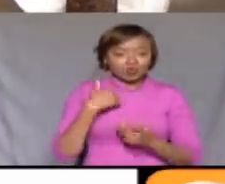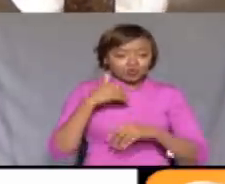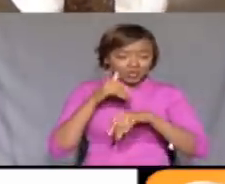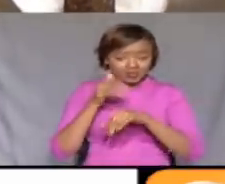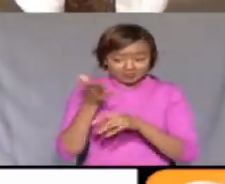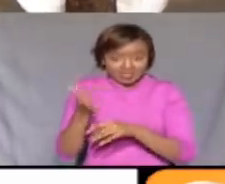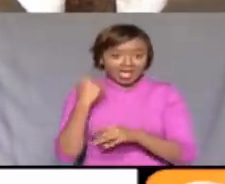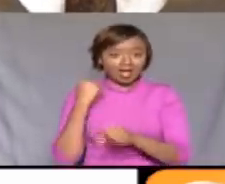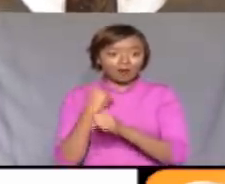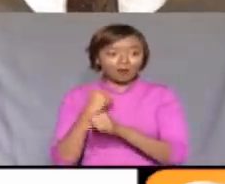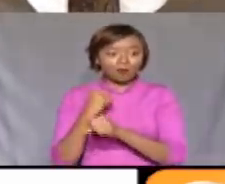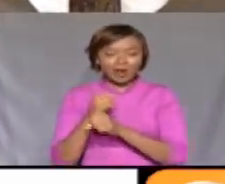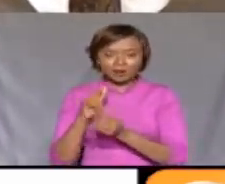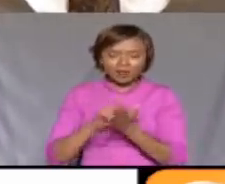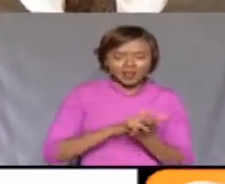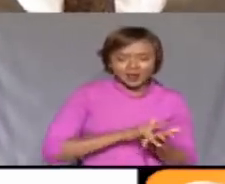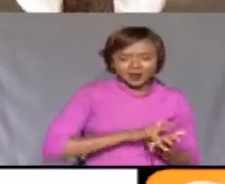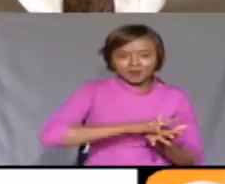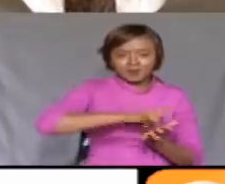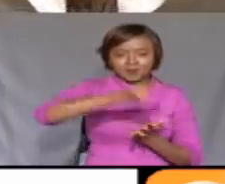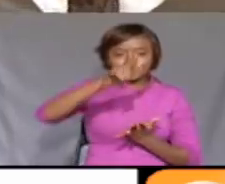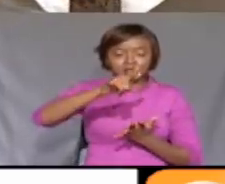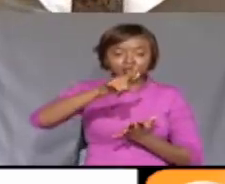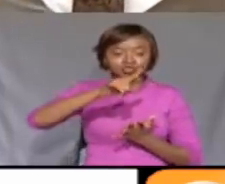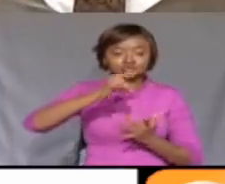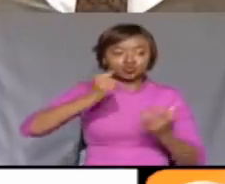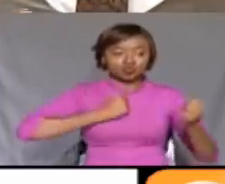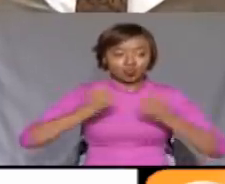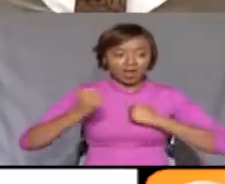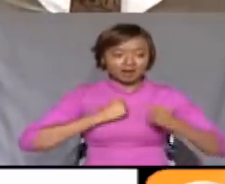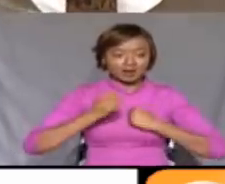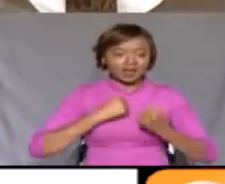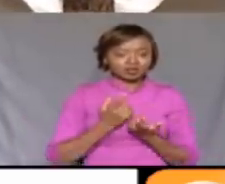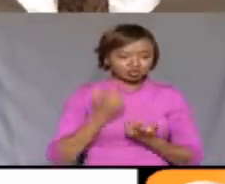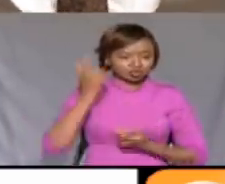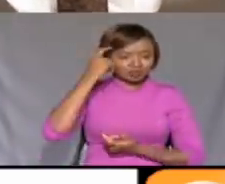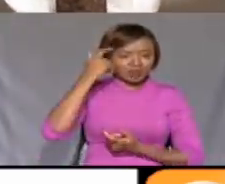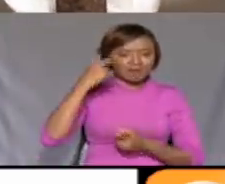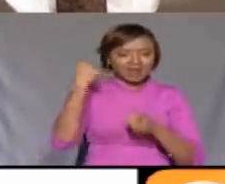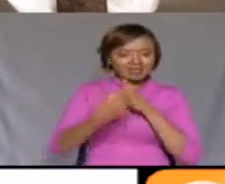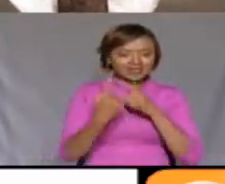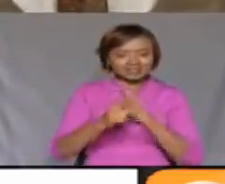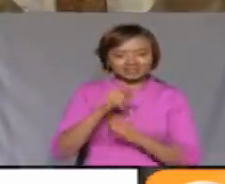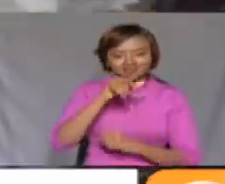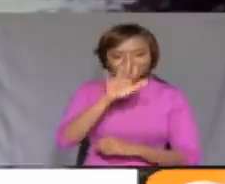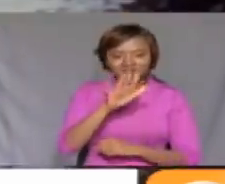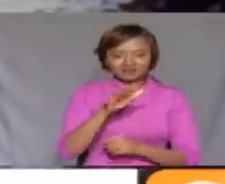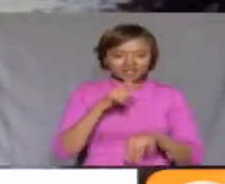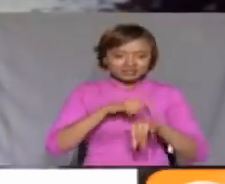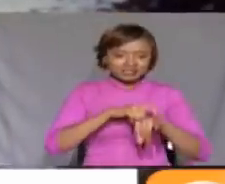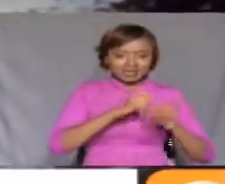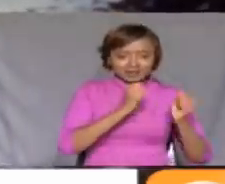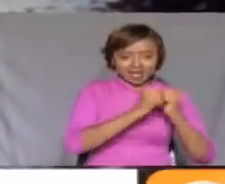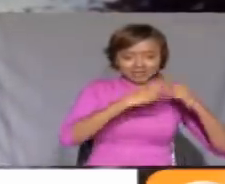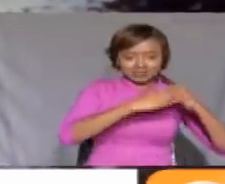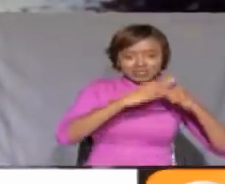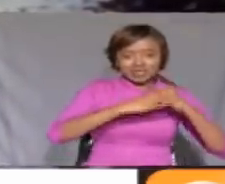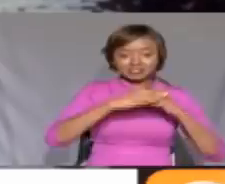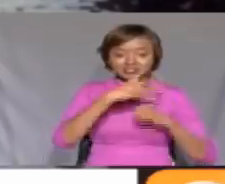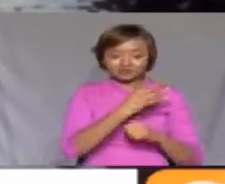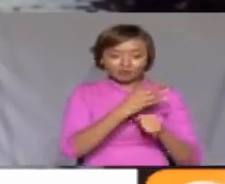SABC, we flew to Rwanda for the commemoration of 5 years since the end of the 1994